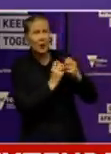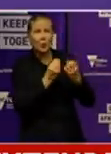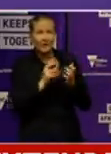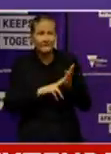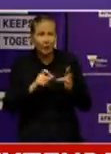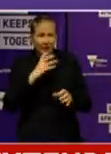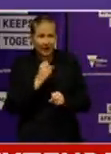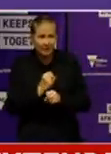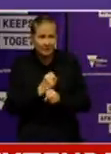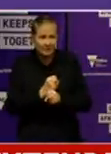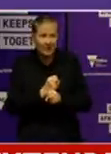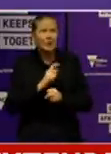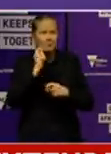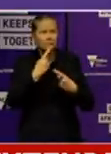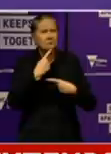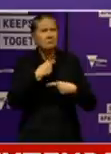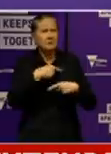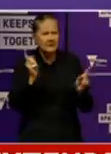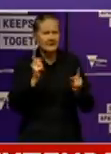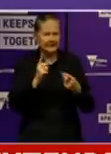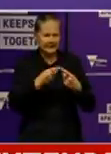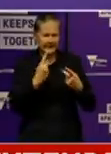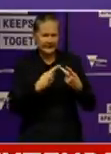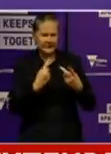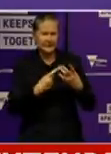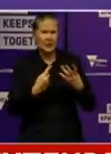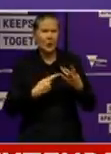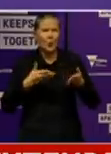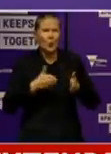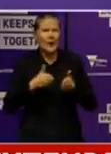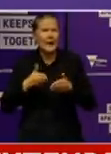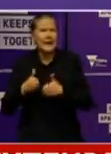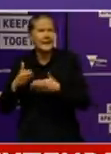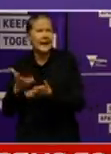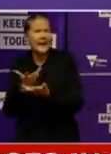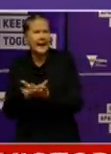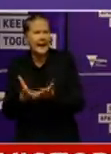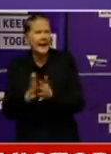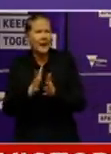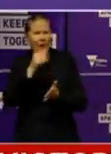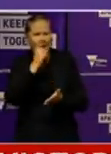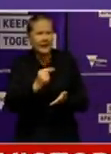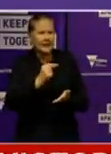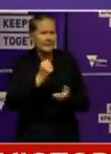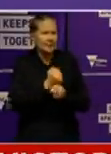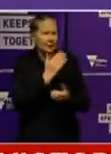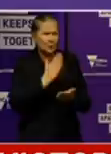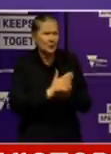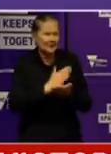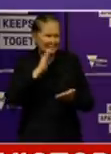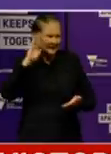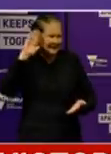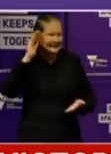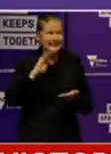a significant package of measures to minimise the risk of harm,